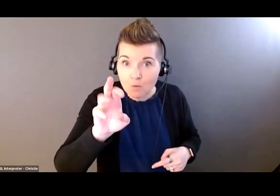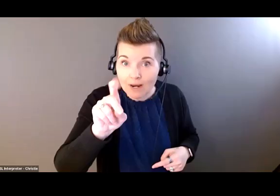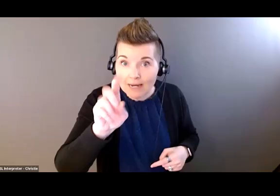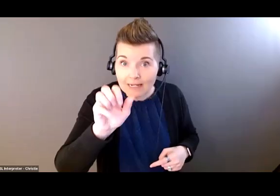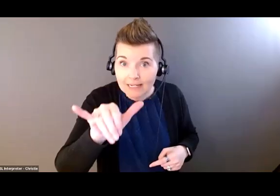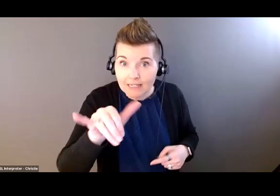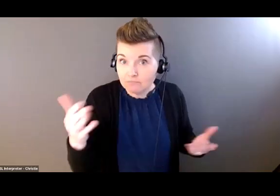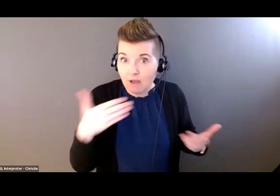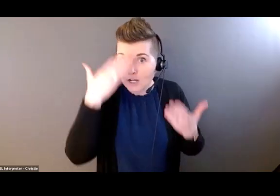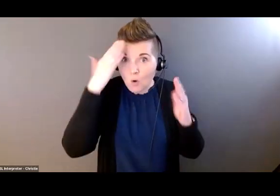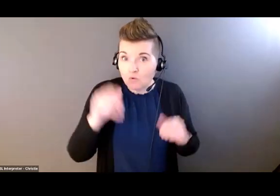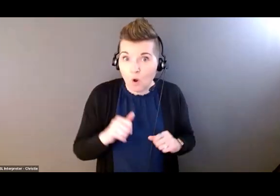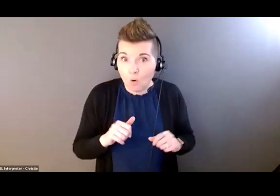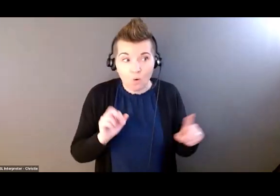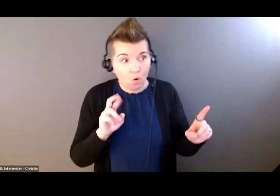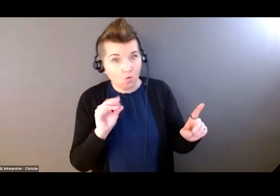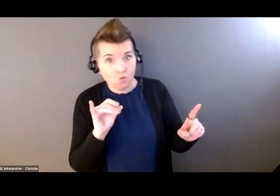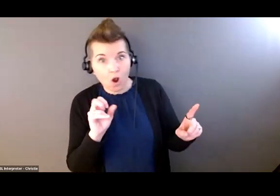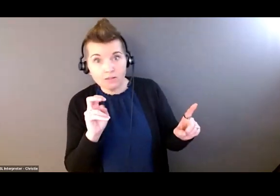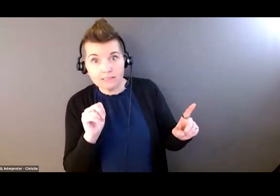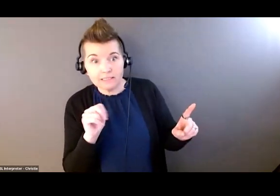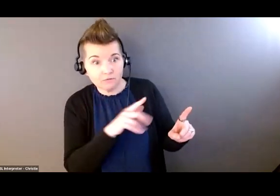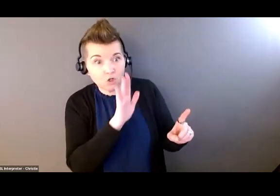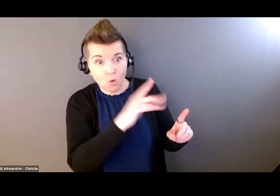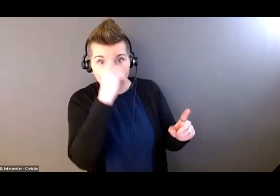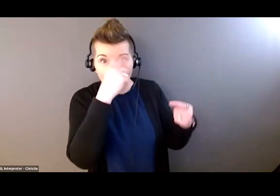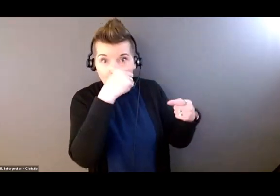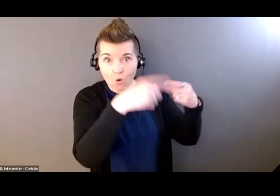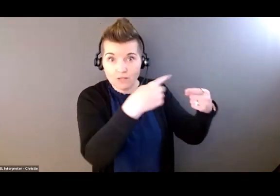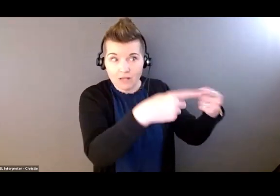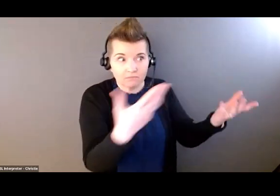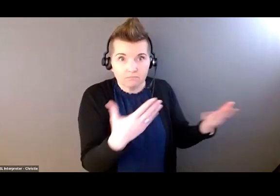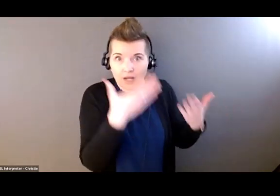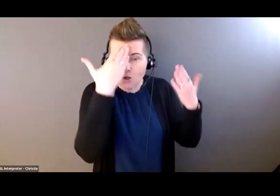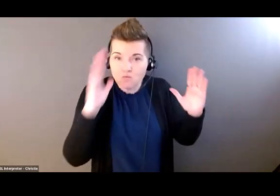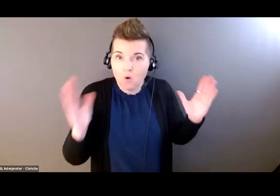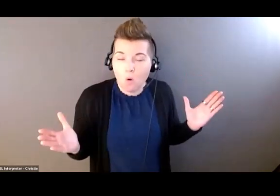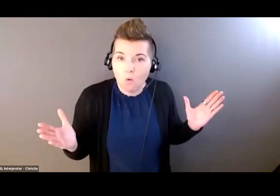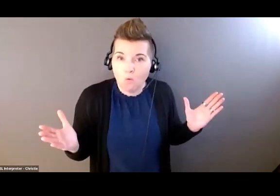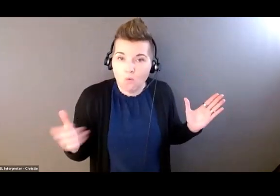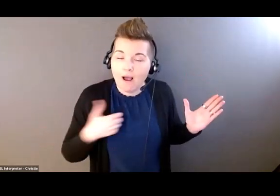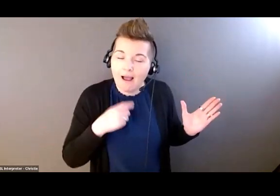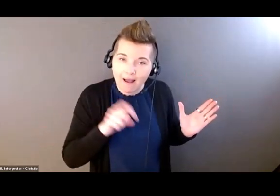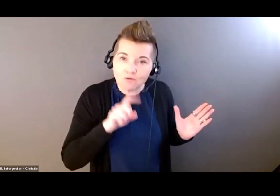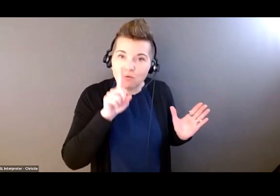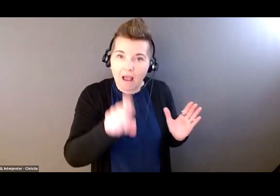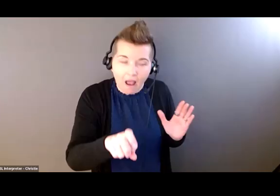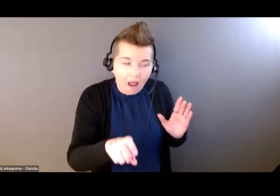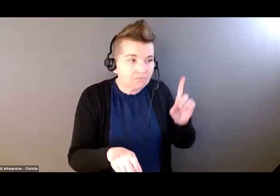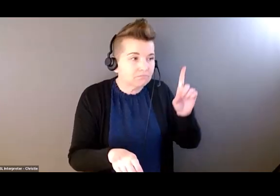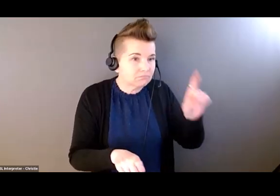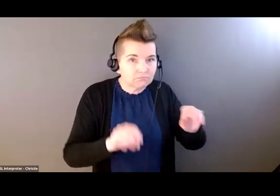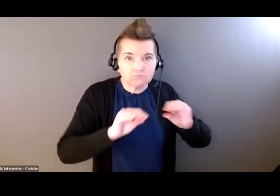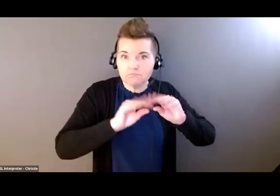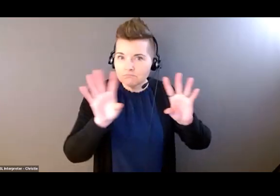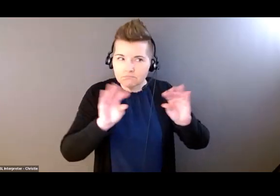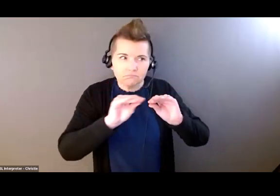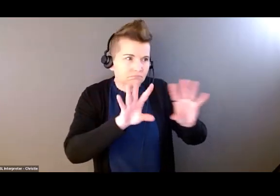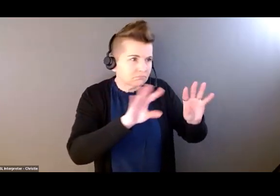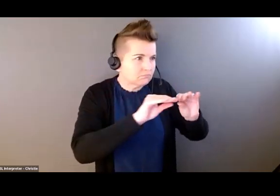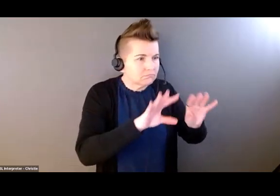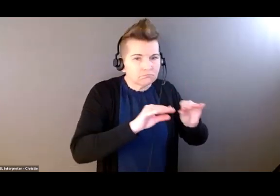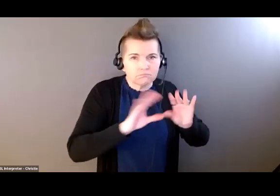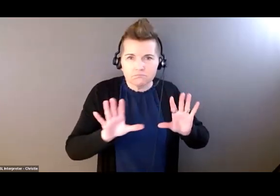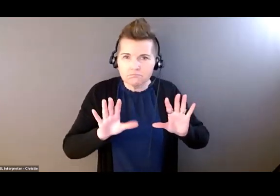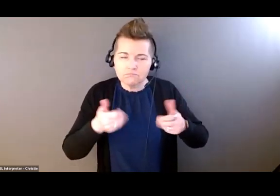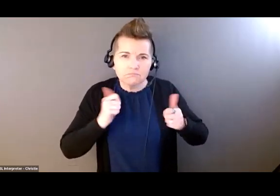you to everybody. And I think we're all kind of holding this like big ball, I call it big ball of yarn